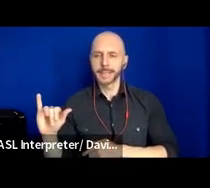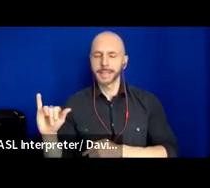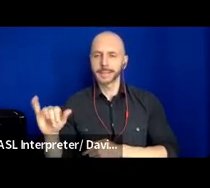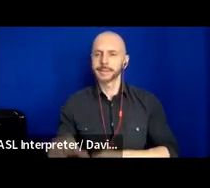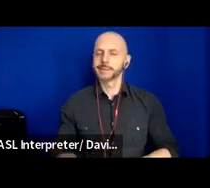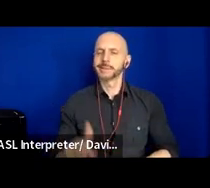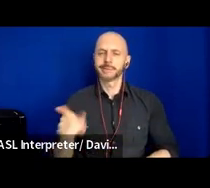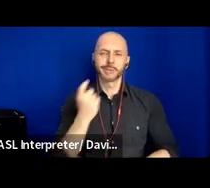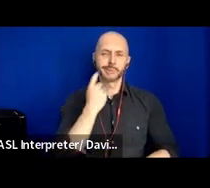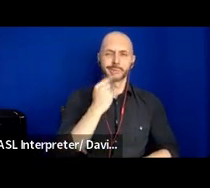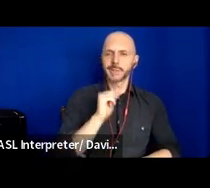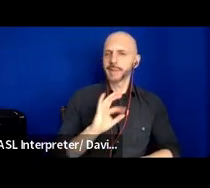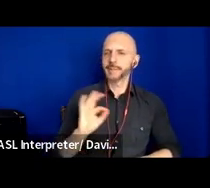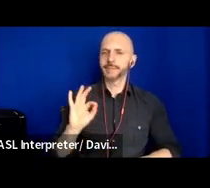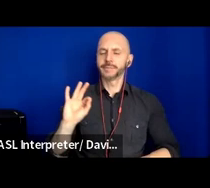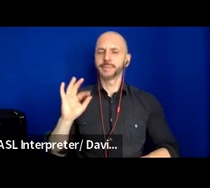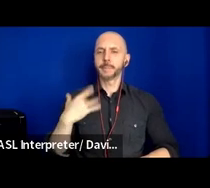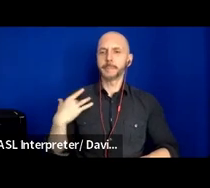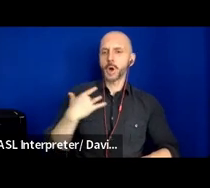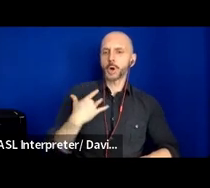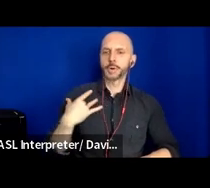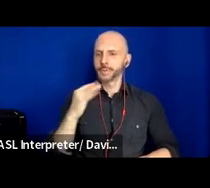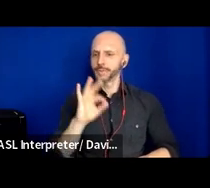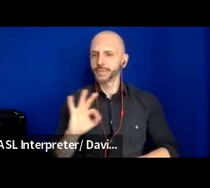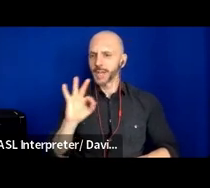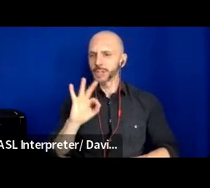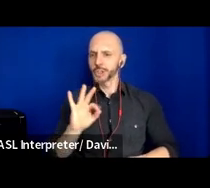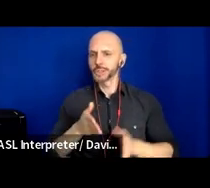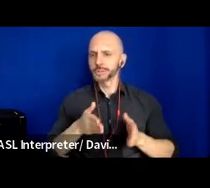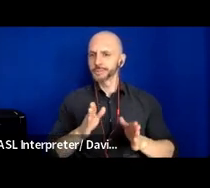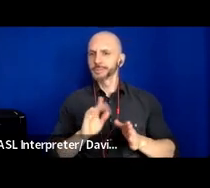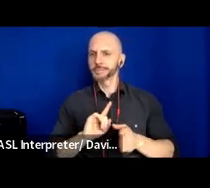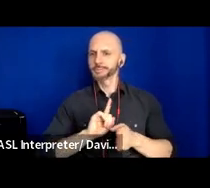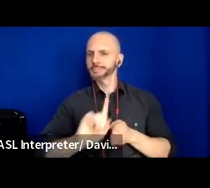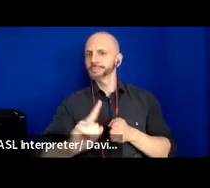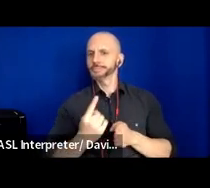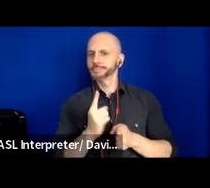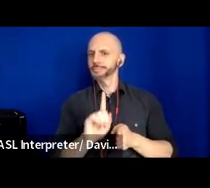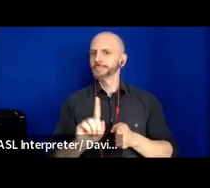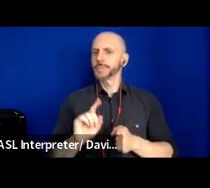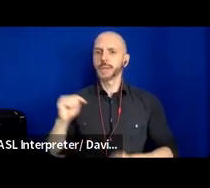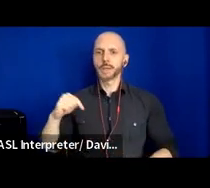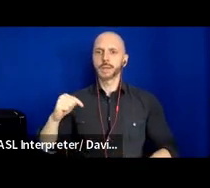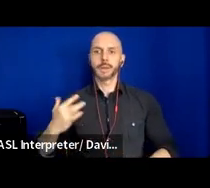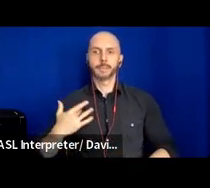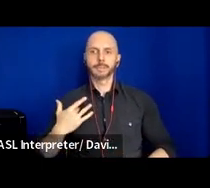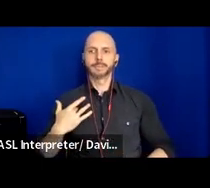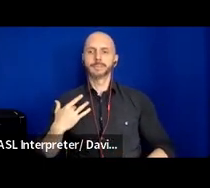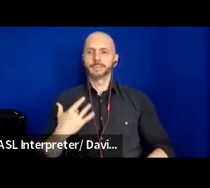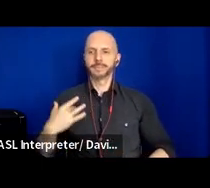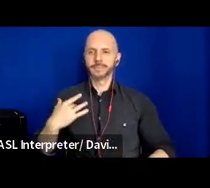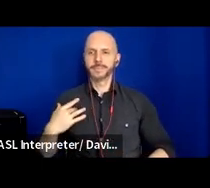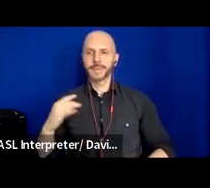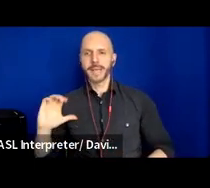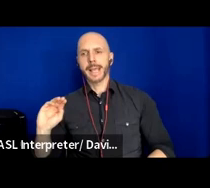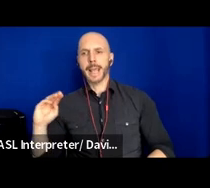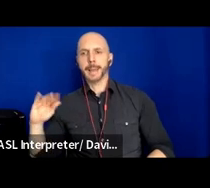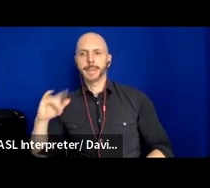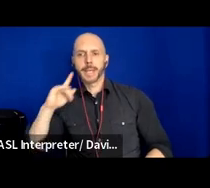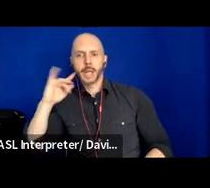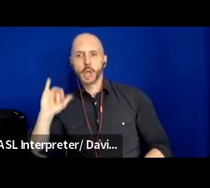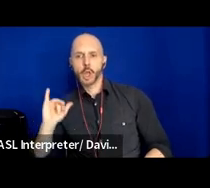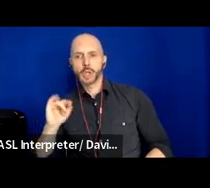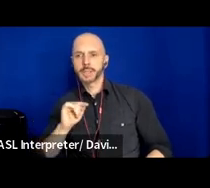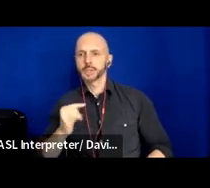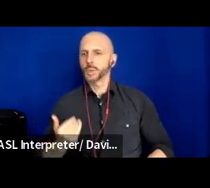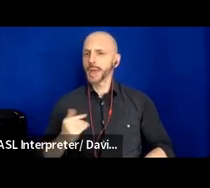this whole idea of how you certainly would look at culture and you have different references and ways of talking